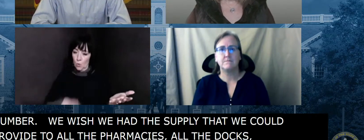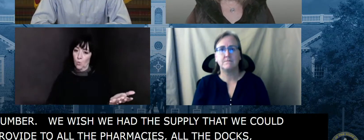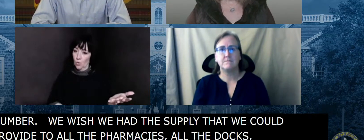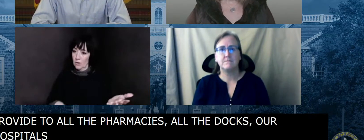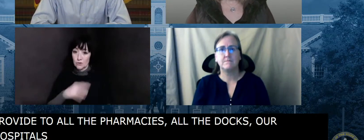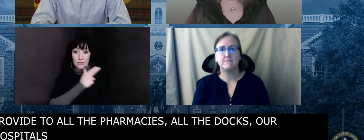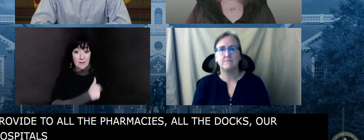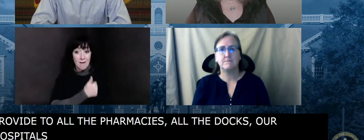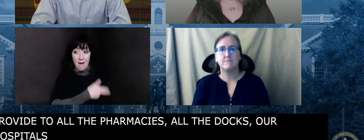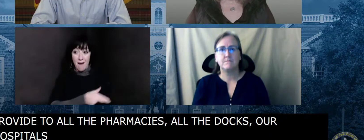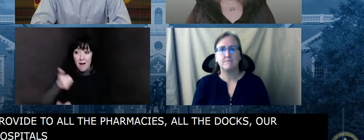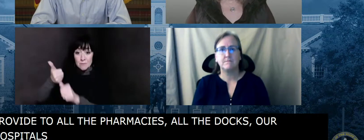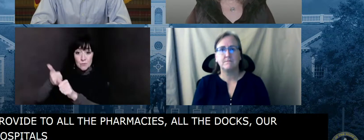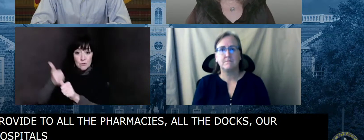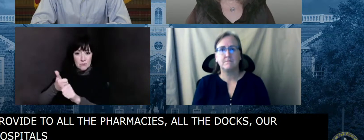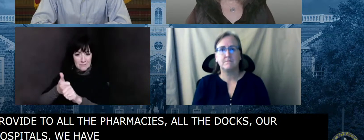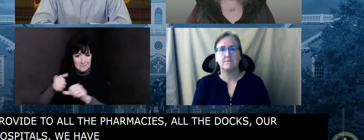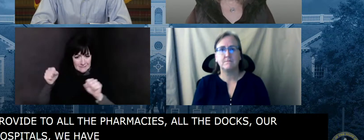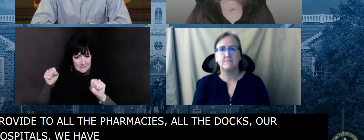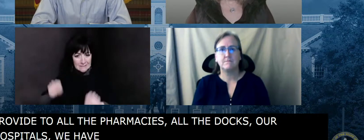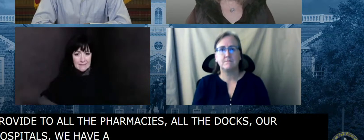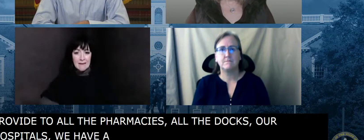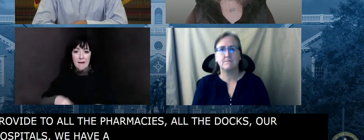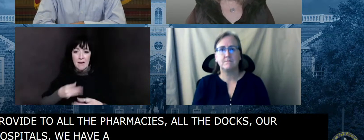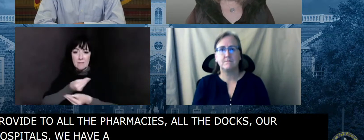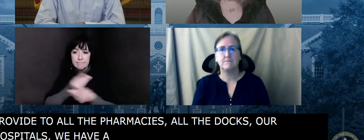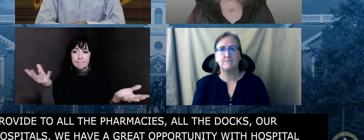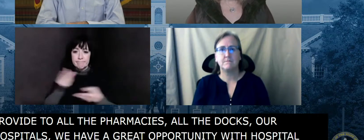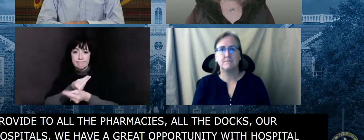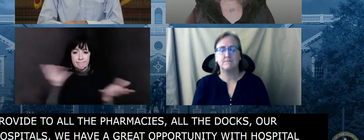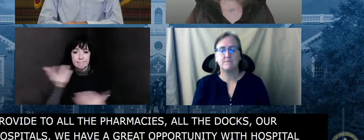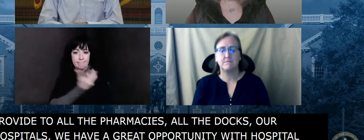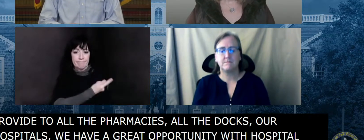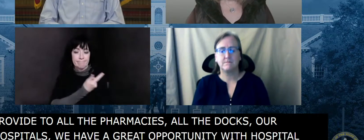hospital distribution, in my view, based on our report this week.